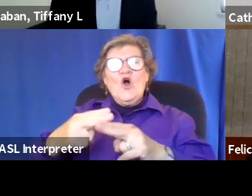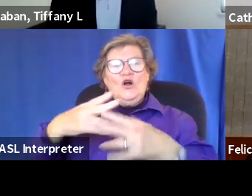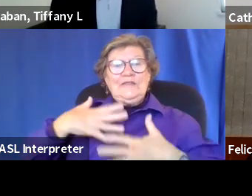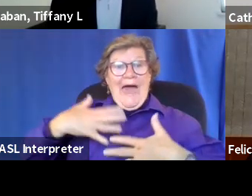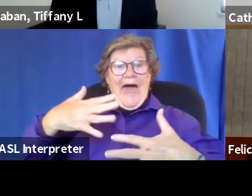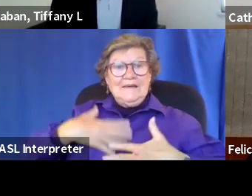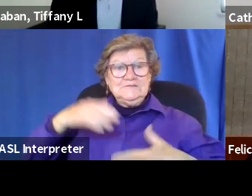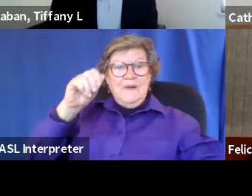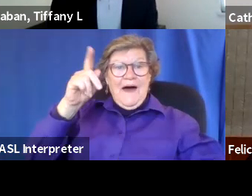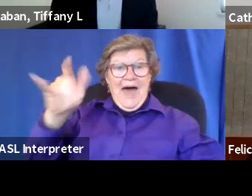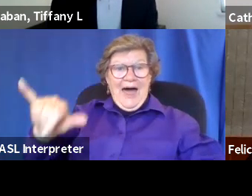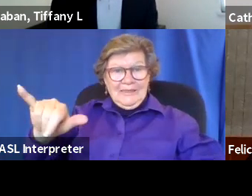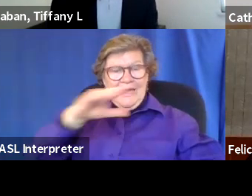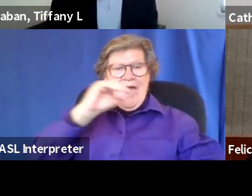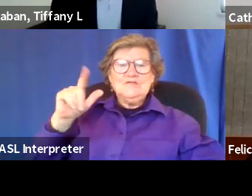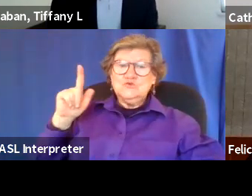And hence